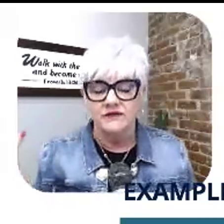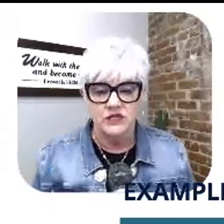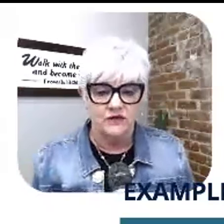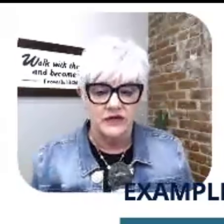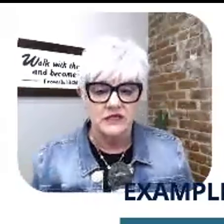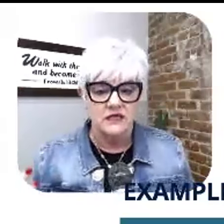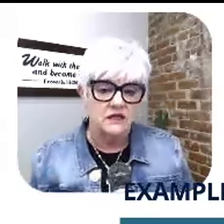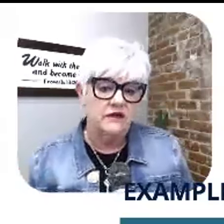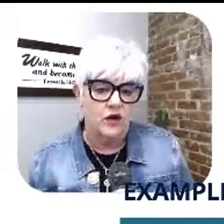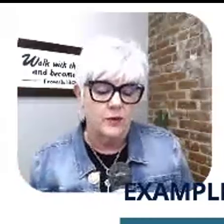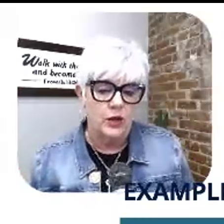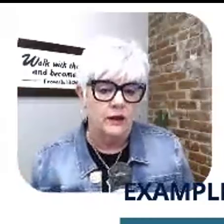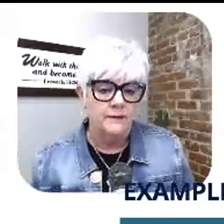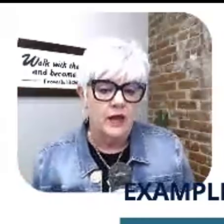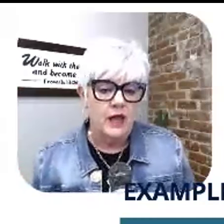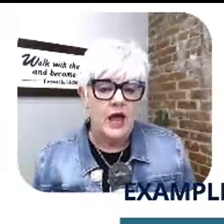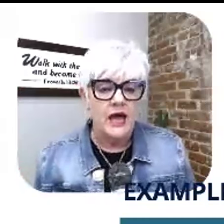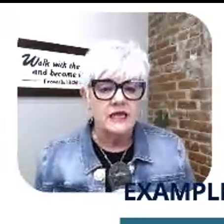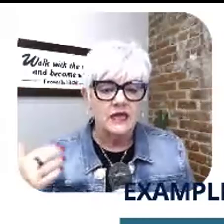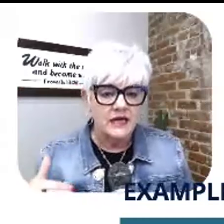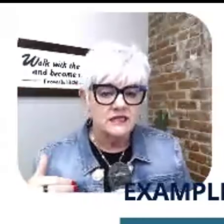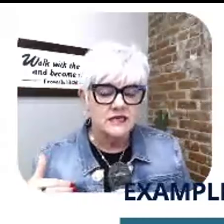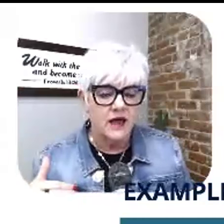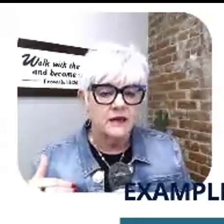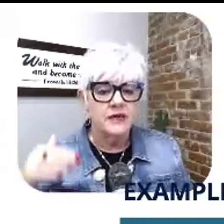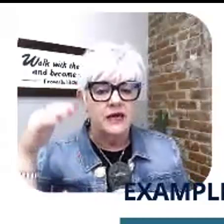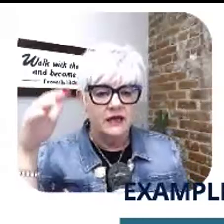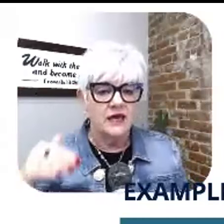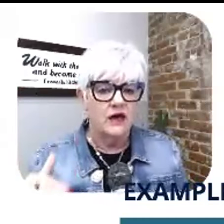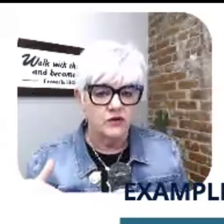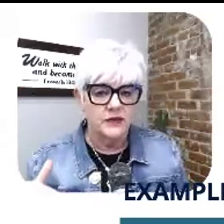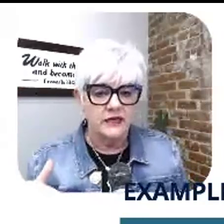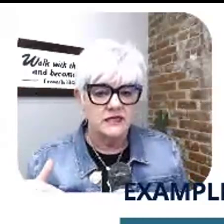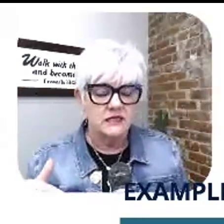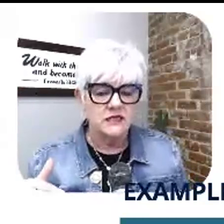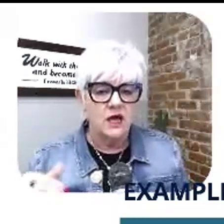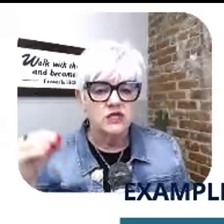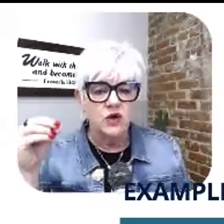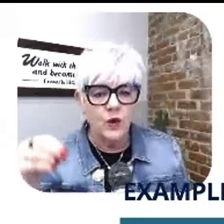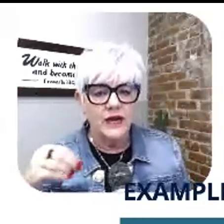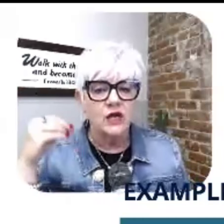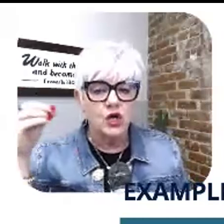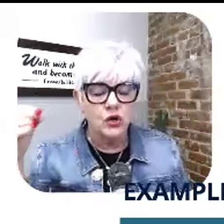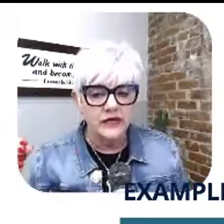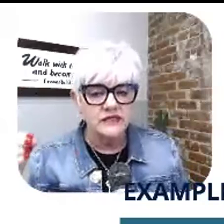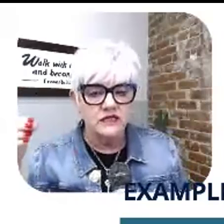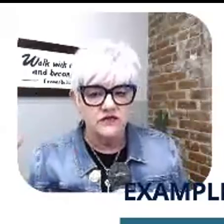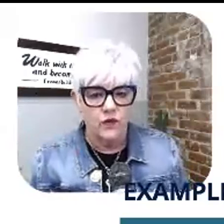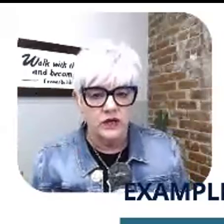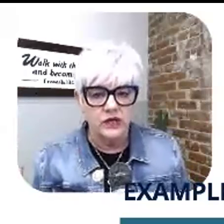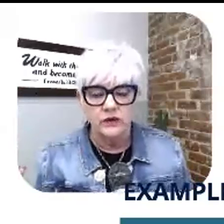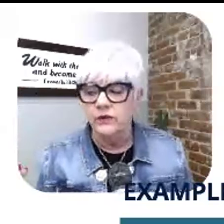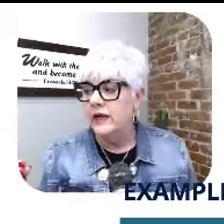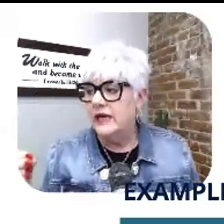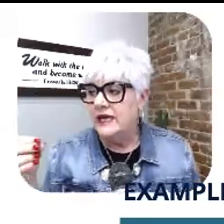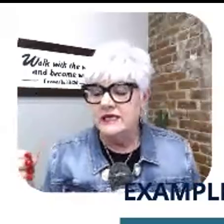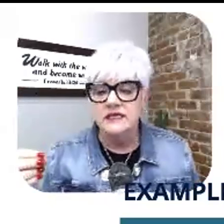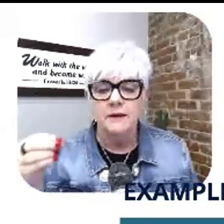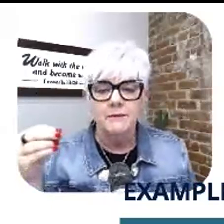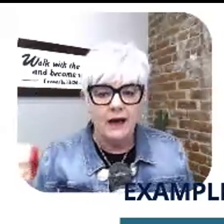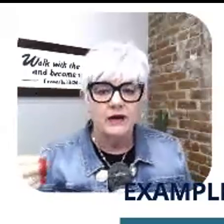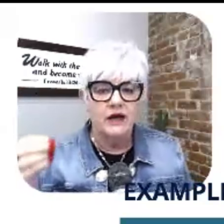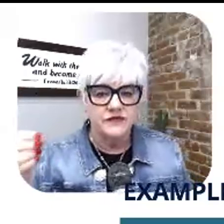of service, the deliverable, and less time in the other places. So what increases for you